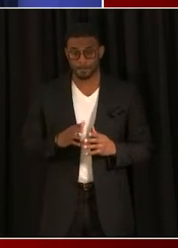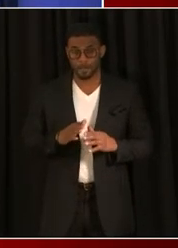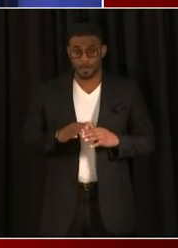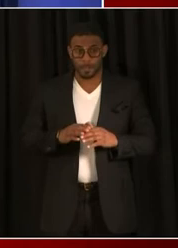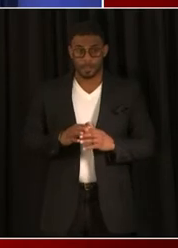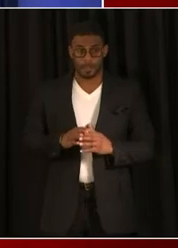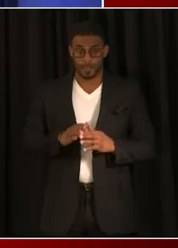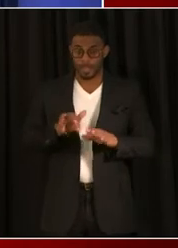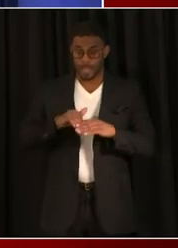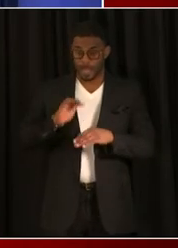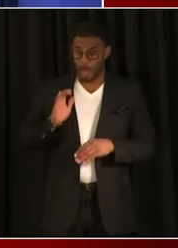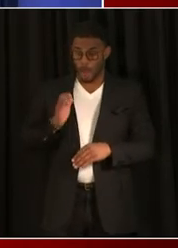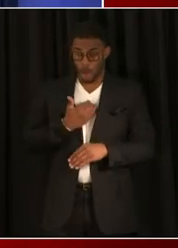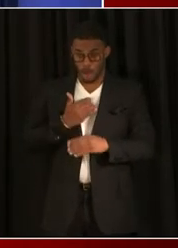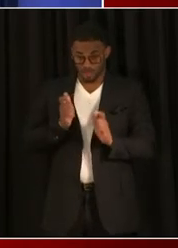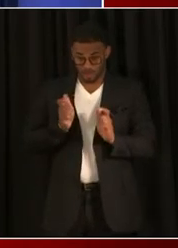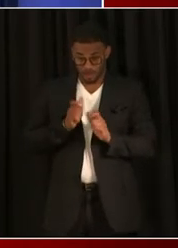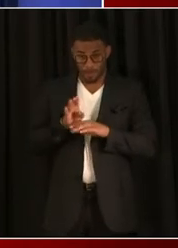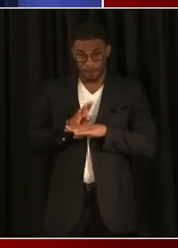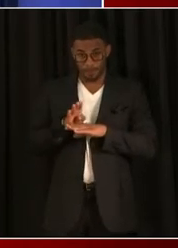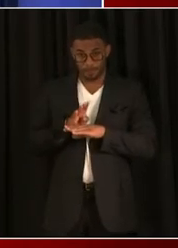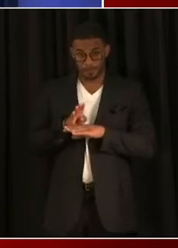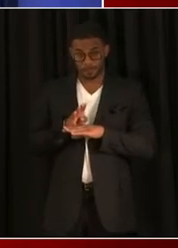on our job, on our business,